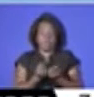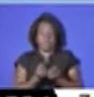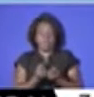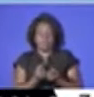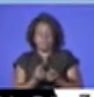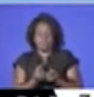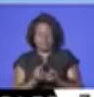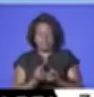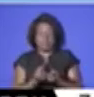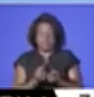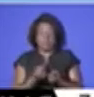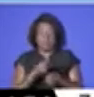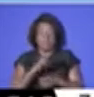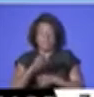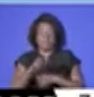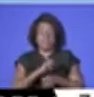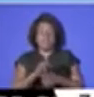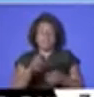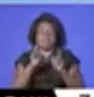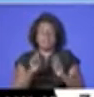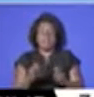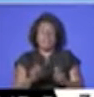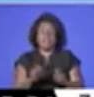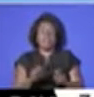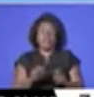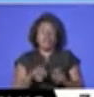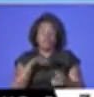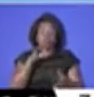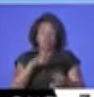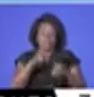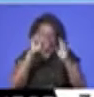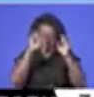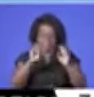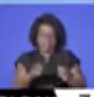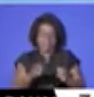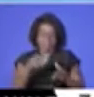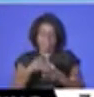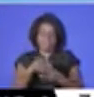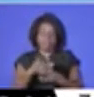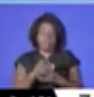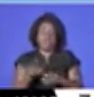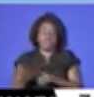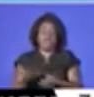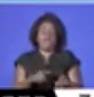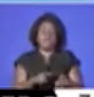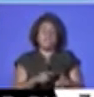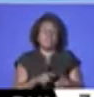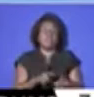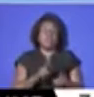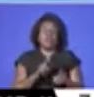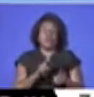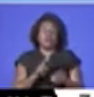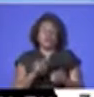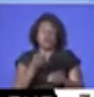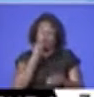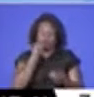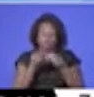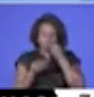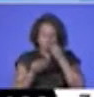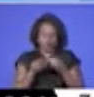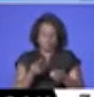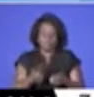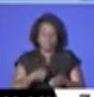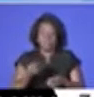faculty and emphasized the need to re-examine interventions as they relate to food security and nutrition in the